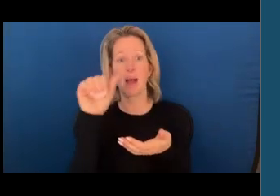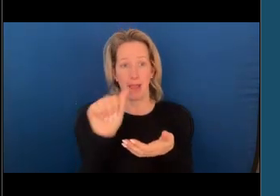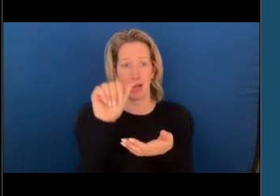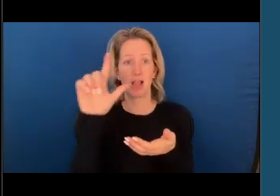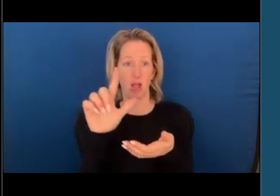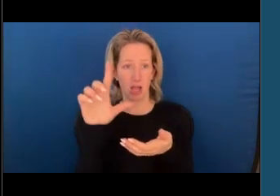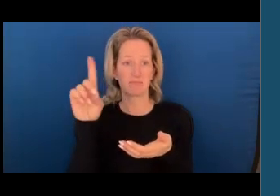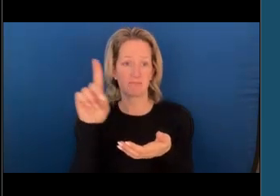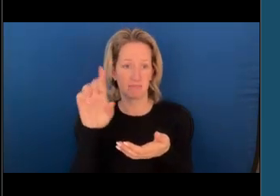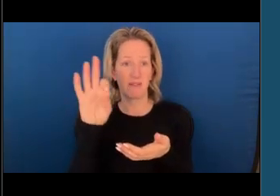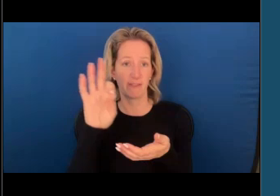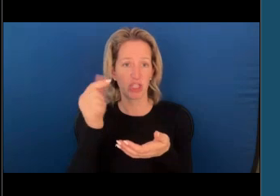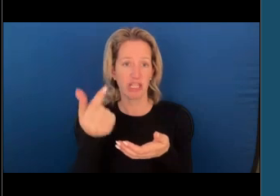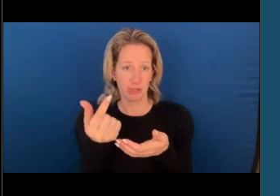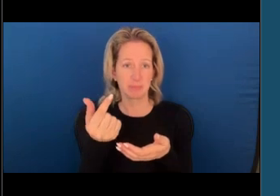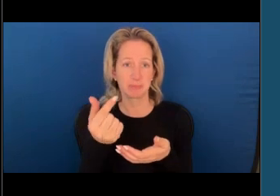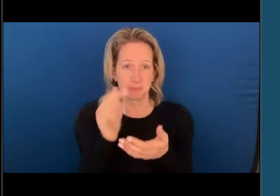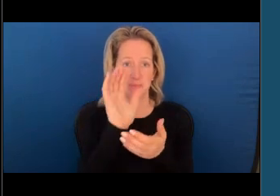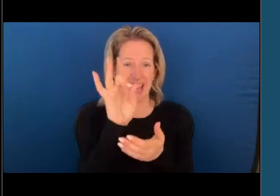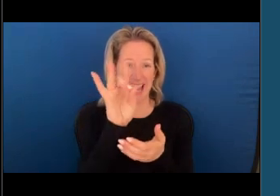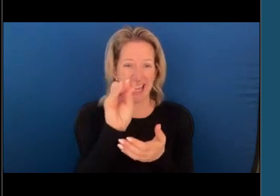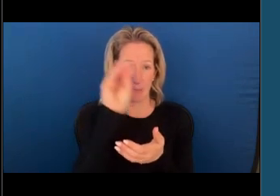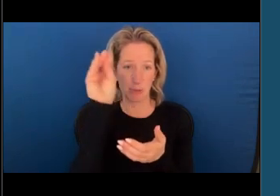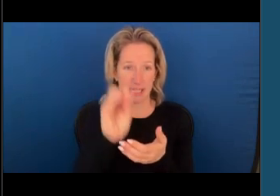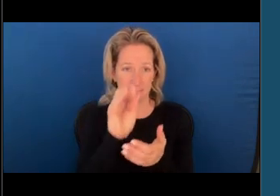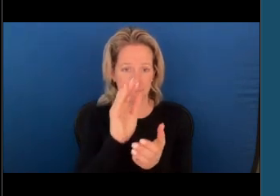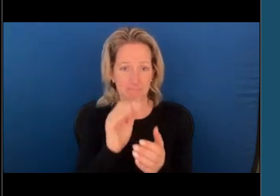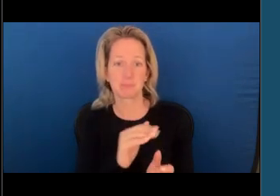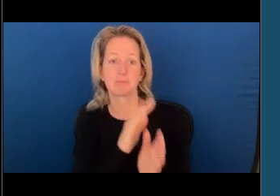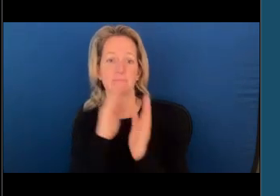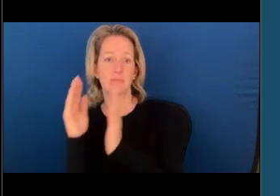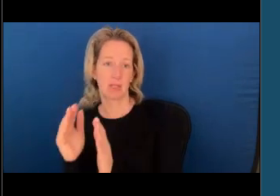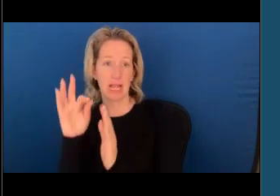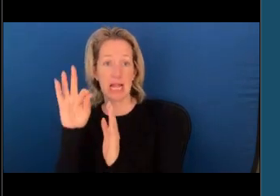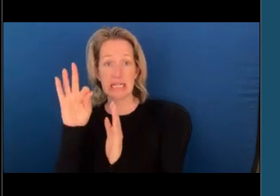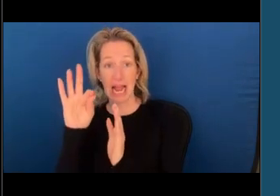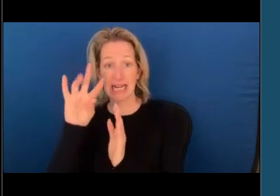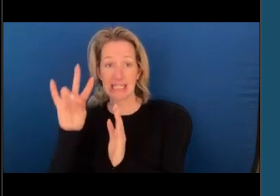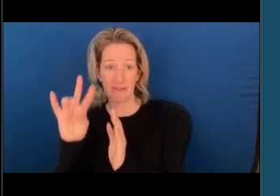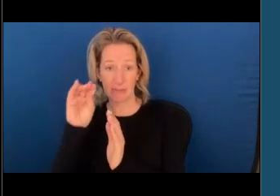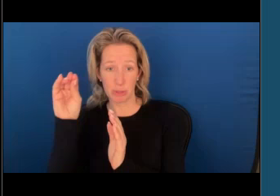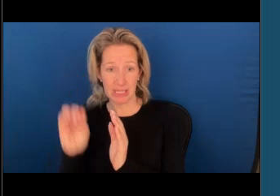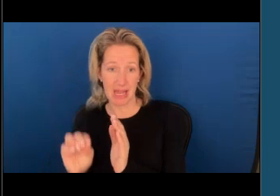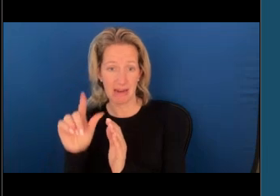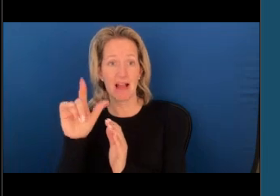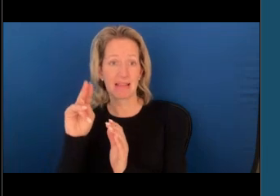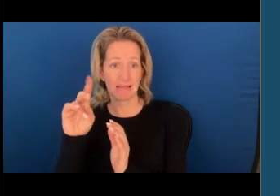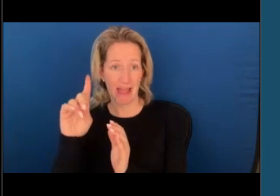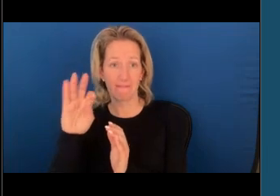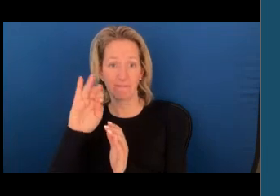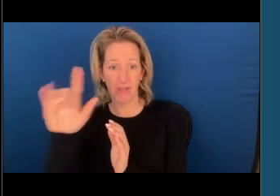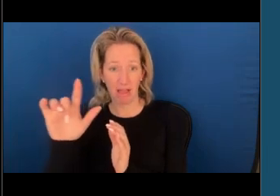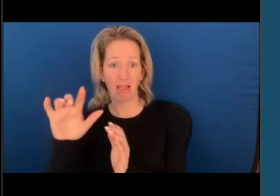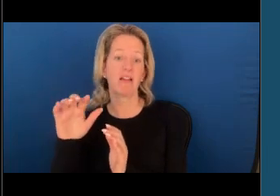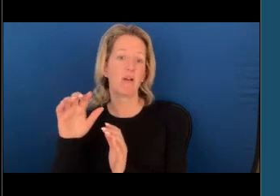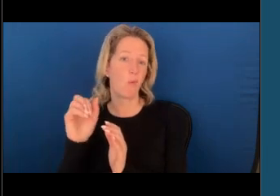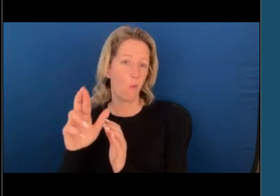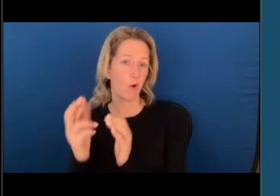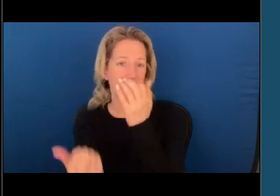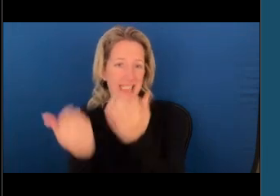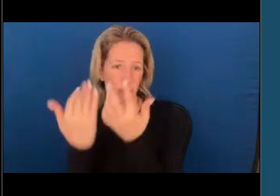fishing gear. Next. And 97% was landfilled or incinerated, with only about 2 to